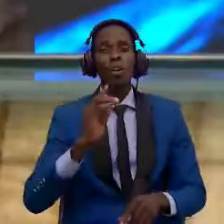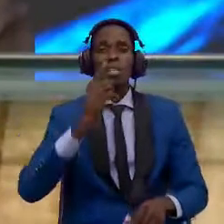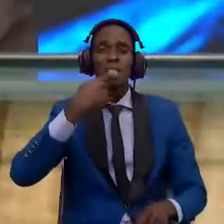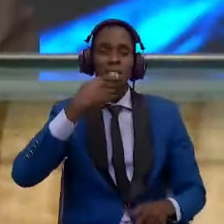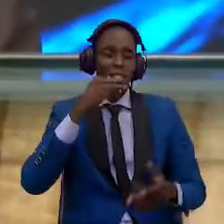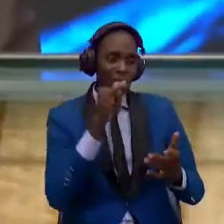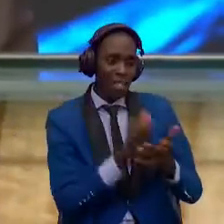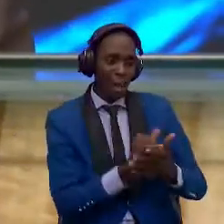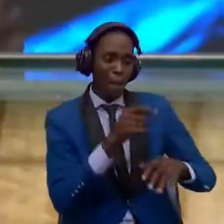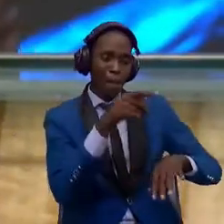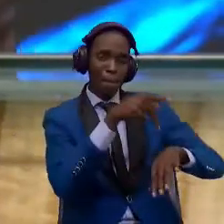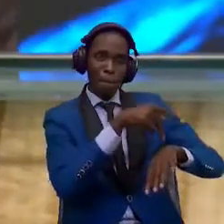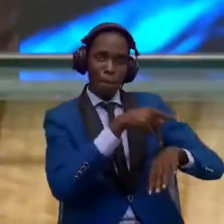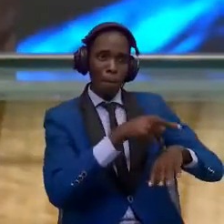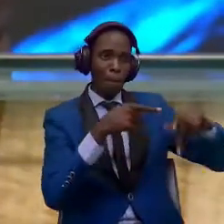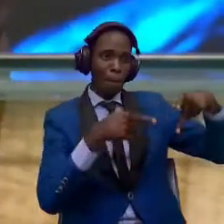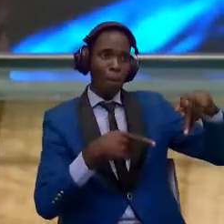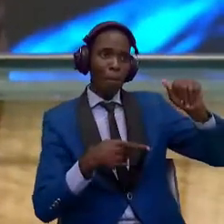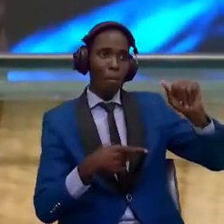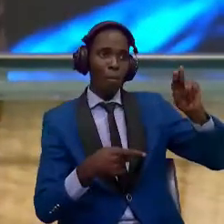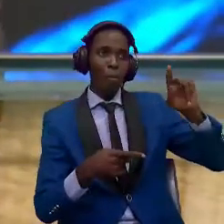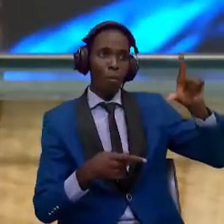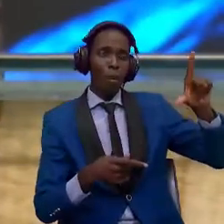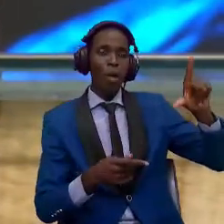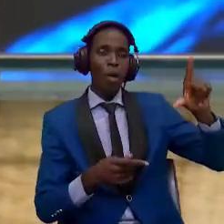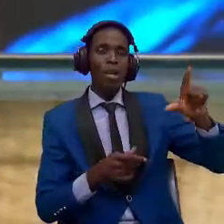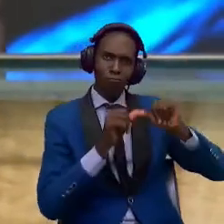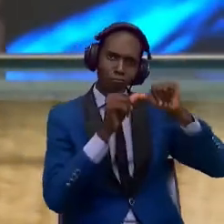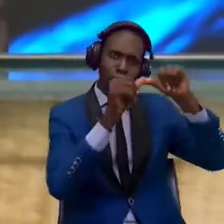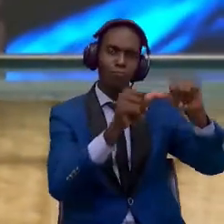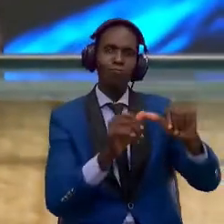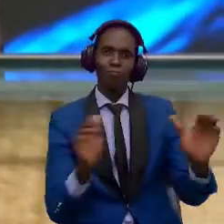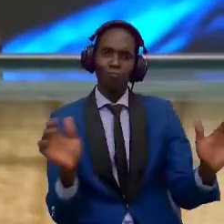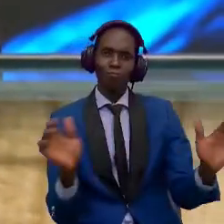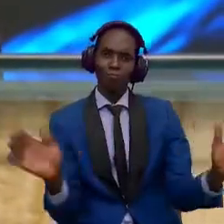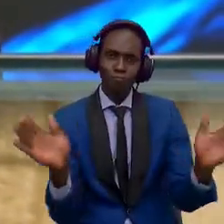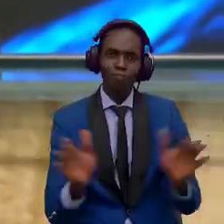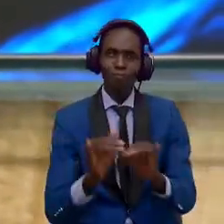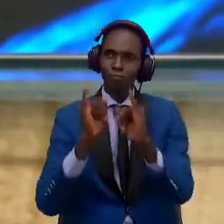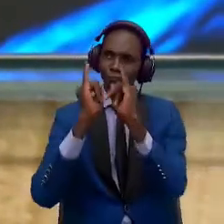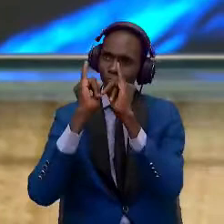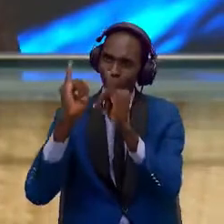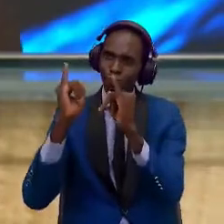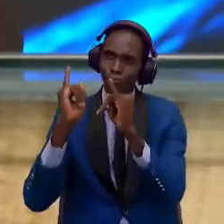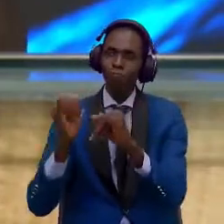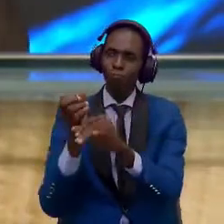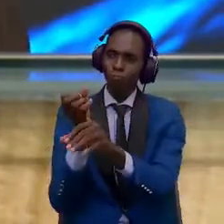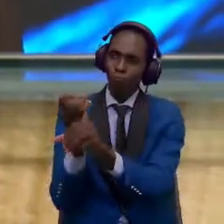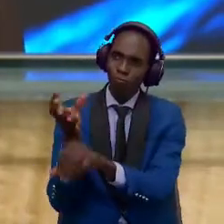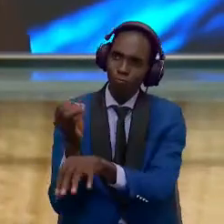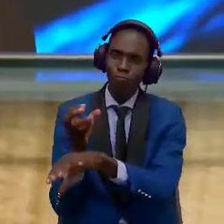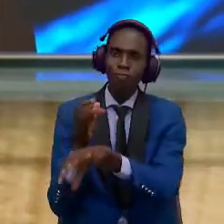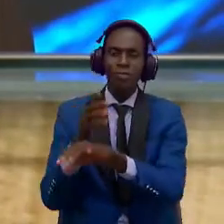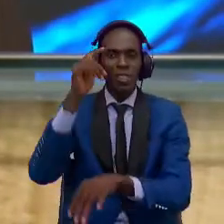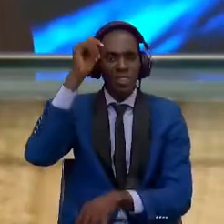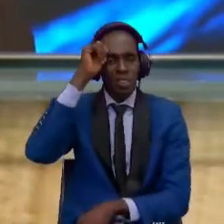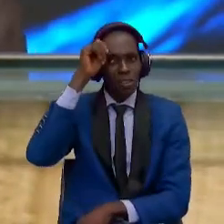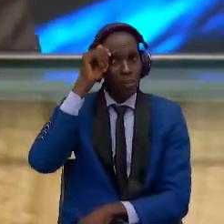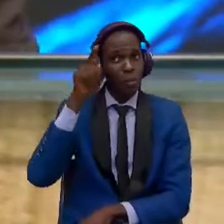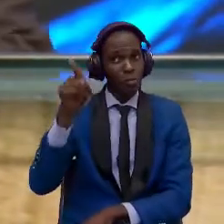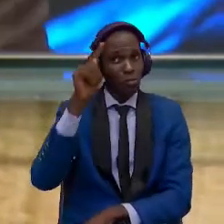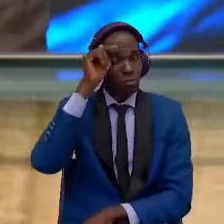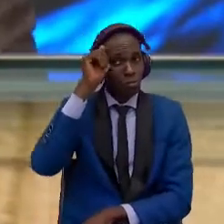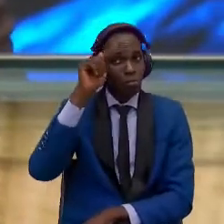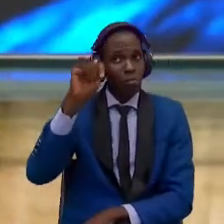still encouraged and instructed, and then even... compelled Timothy and said, Timothy, you know